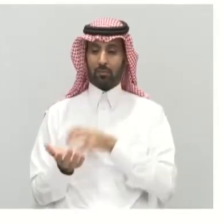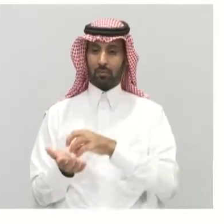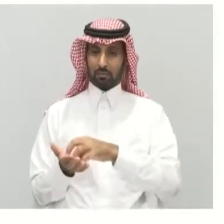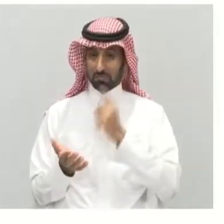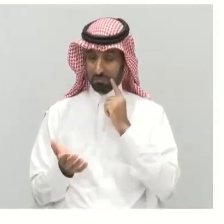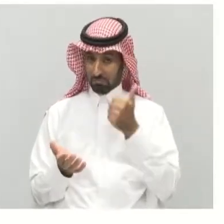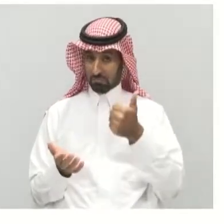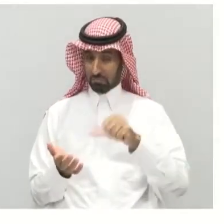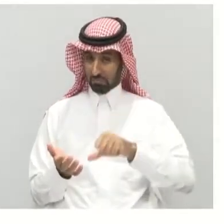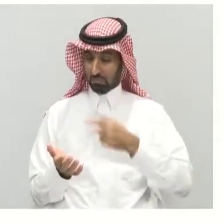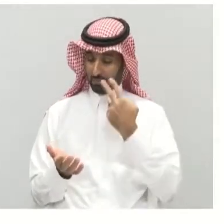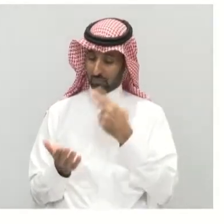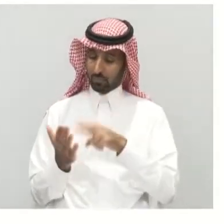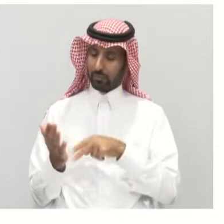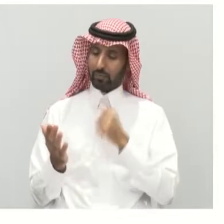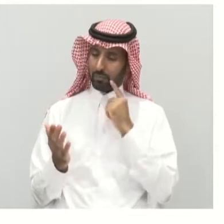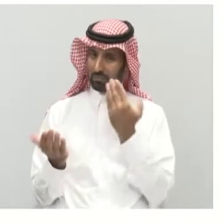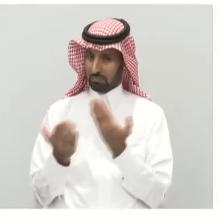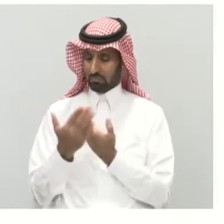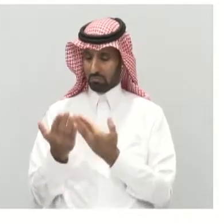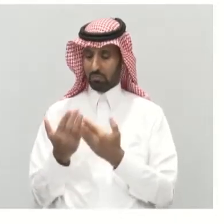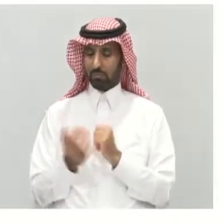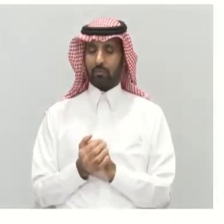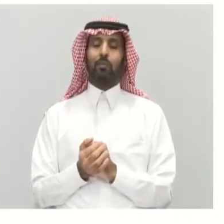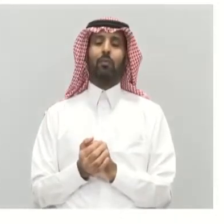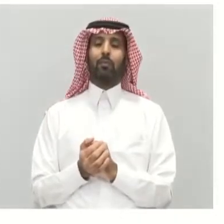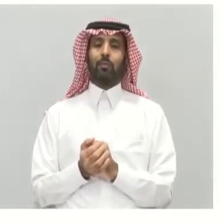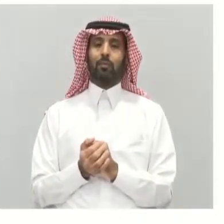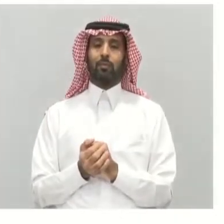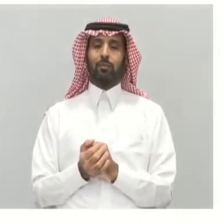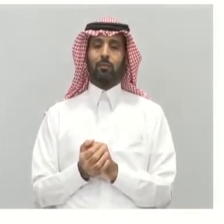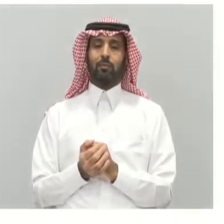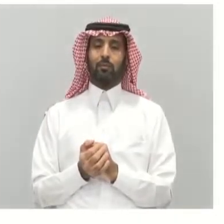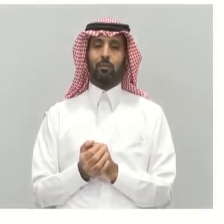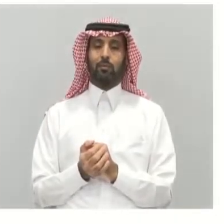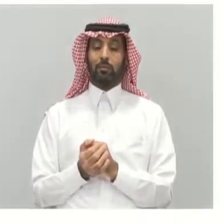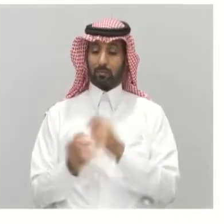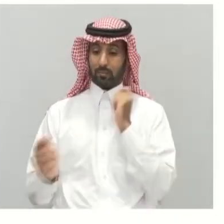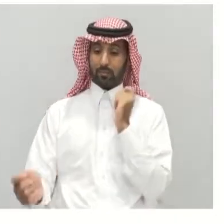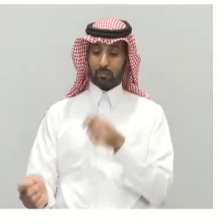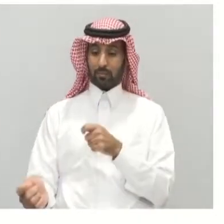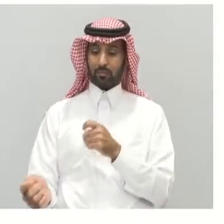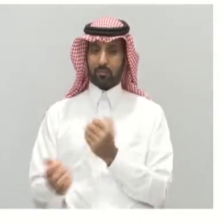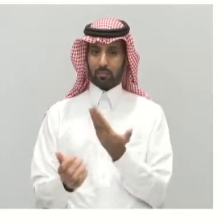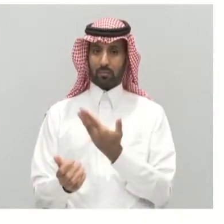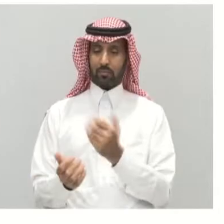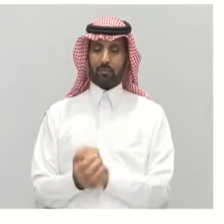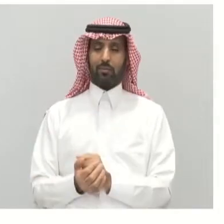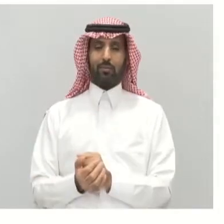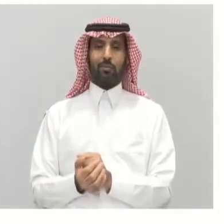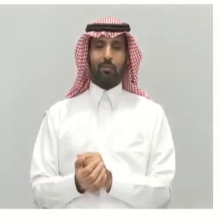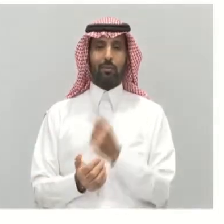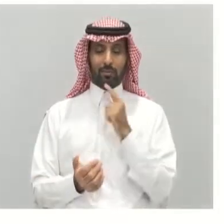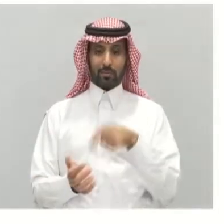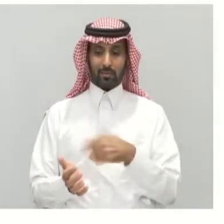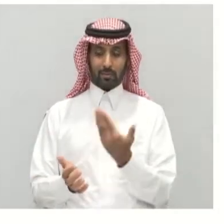prepositions, so you will be each other's tutor. Okay, objectives for today's lesson. In